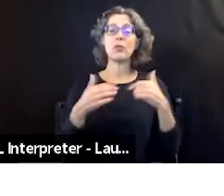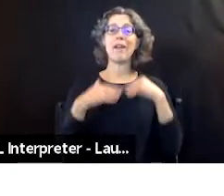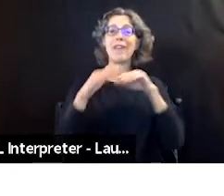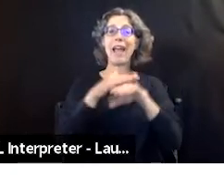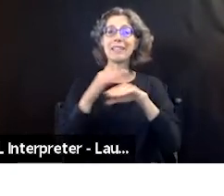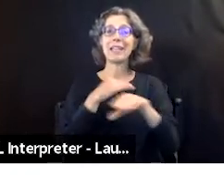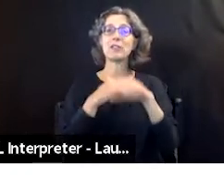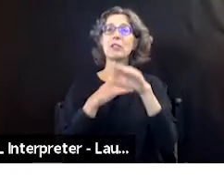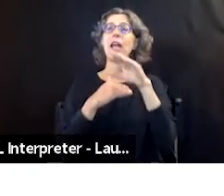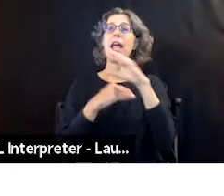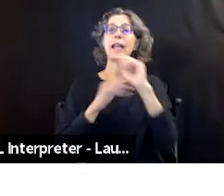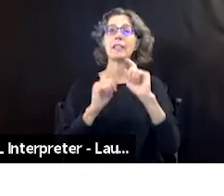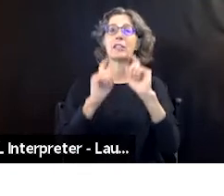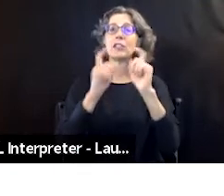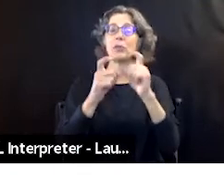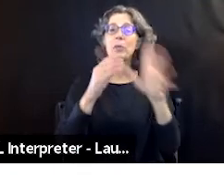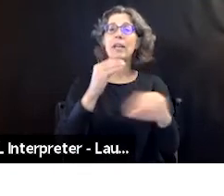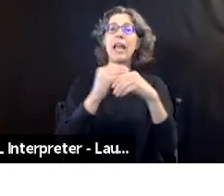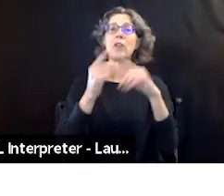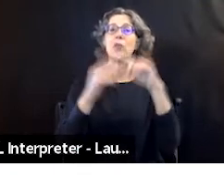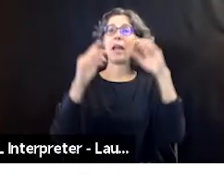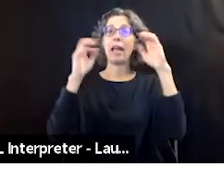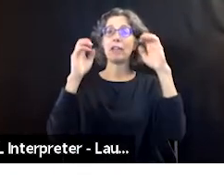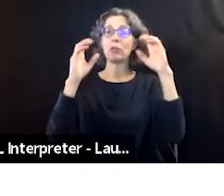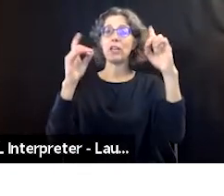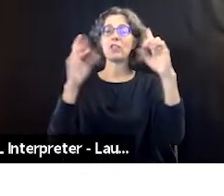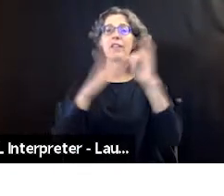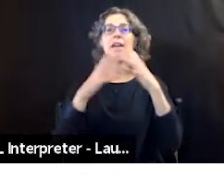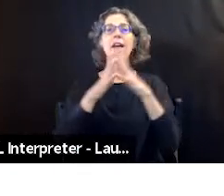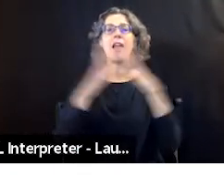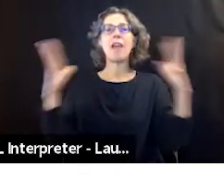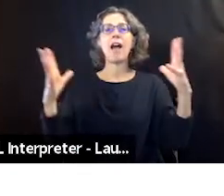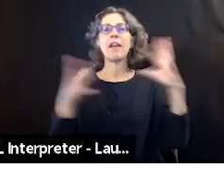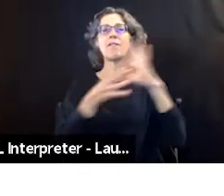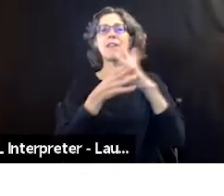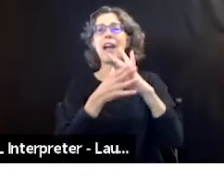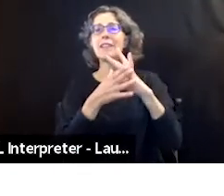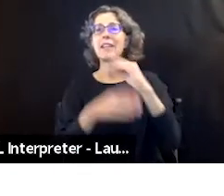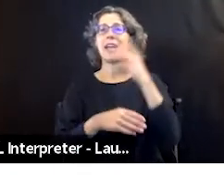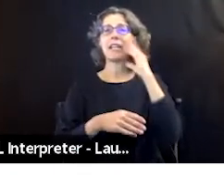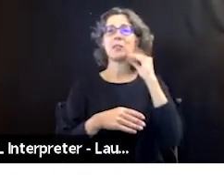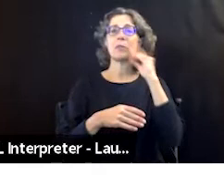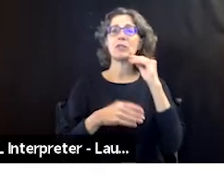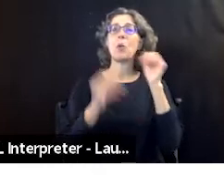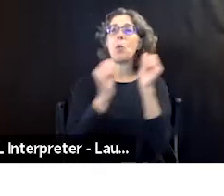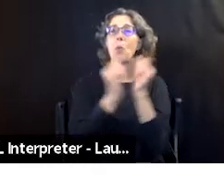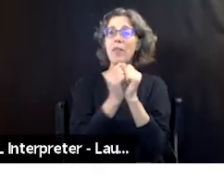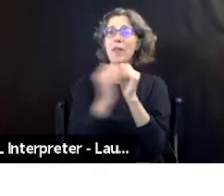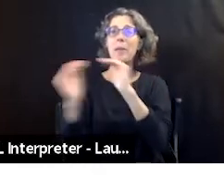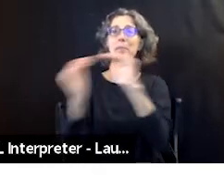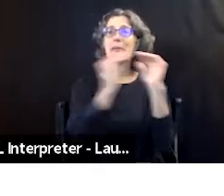and contribute to an education rich in content and experience with their peers,